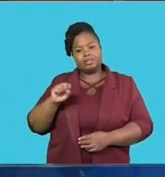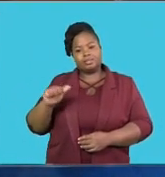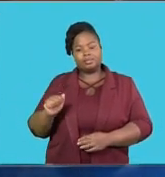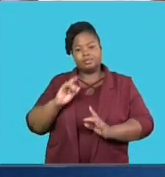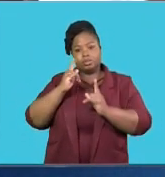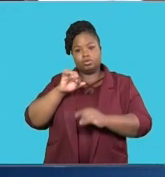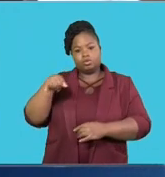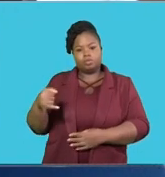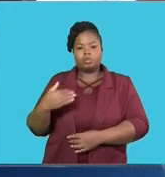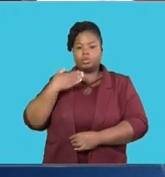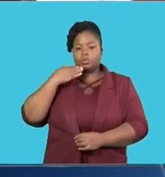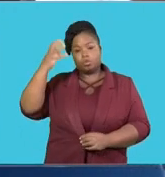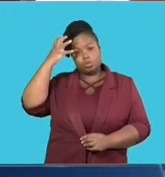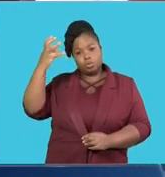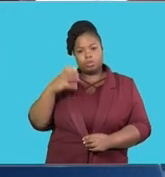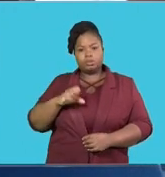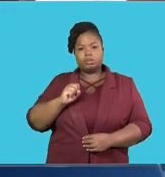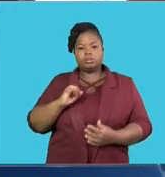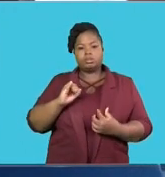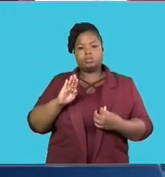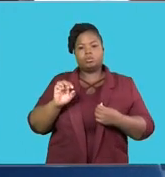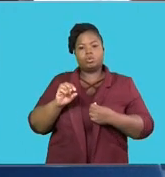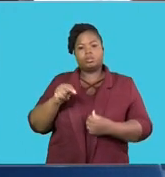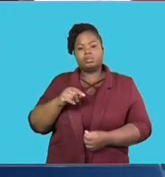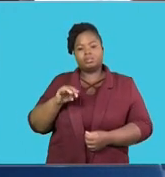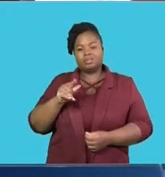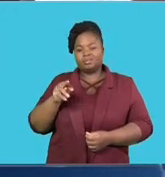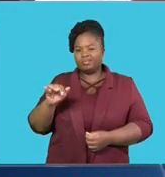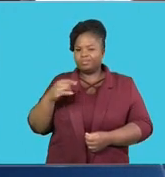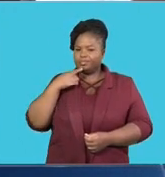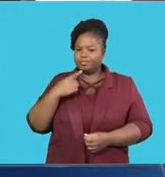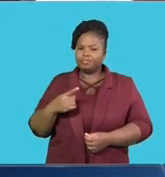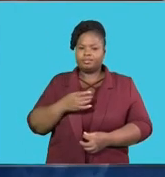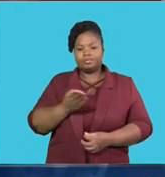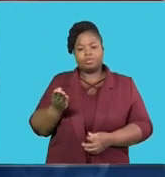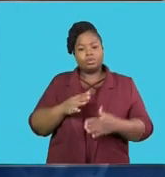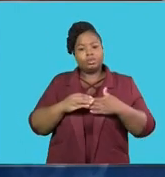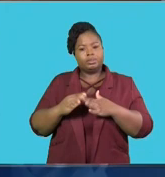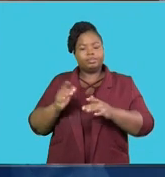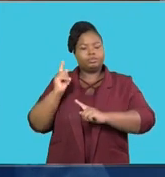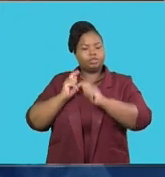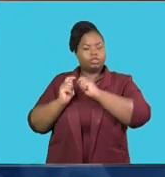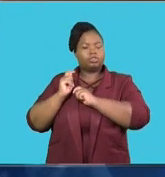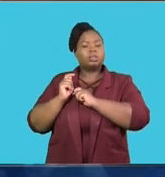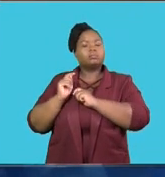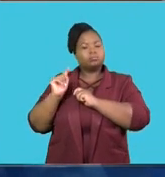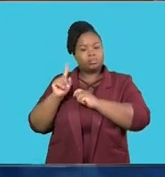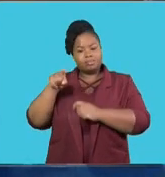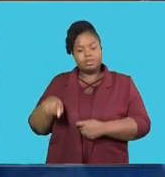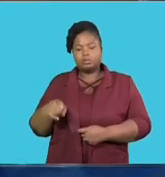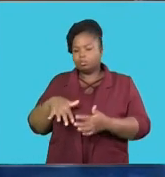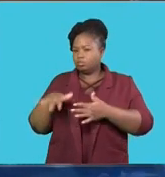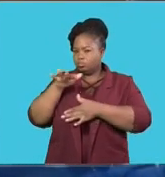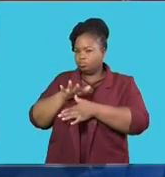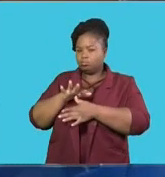wa Johannesburg e leng Kgosi Sibongiseni Mpembe o boletse ga jalo ka baetapele ba setso le bona ba tlameile go itlatsa botlhale